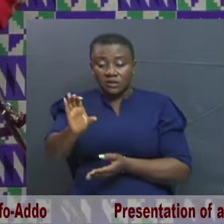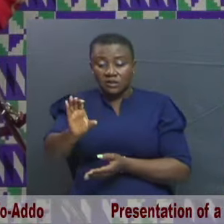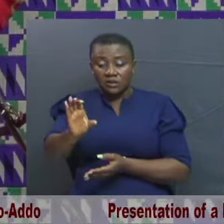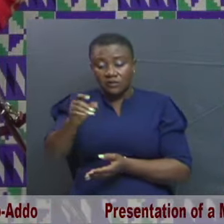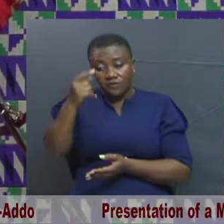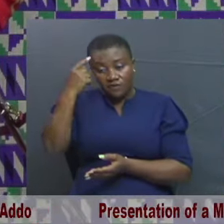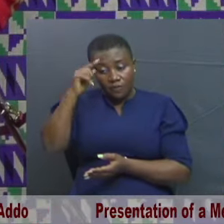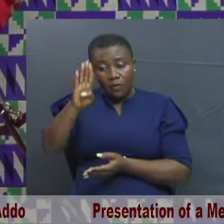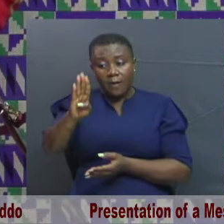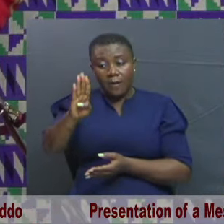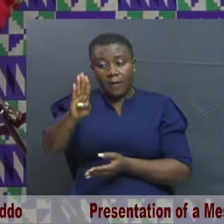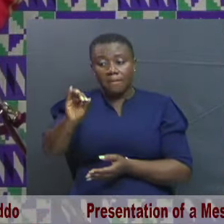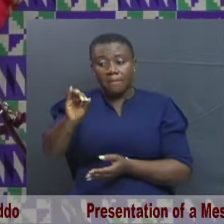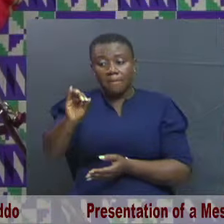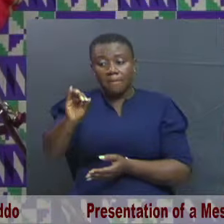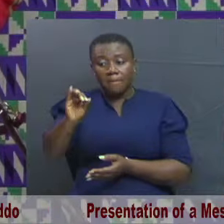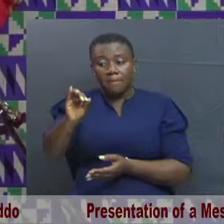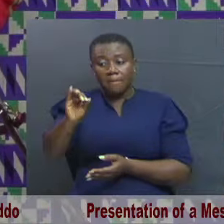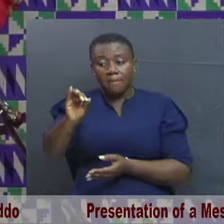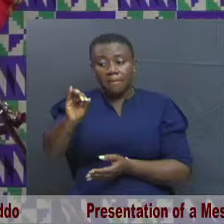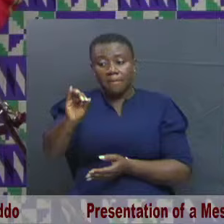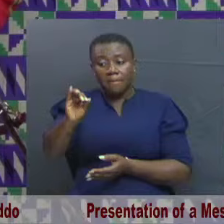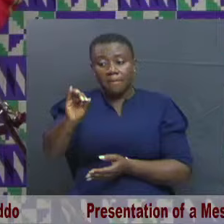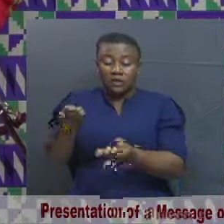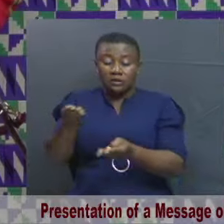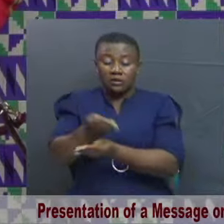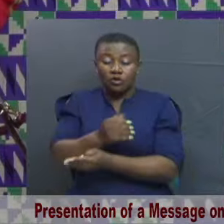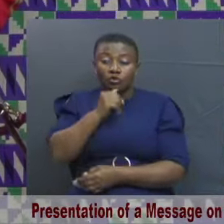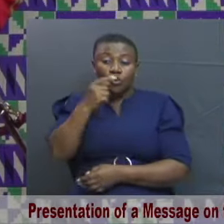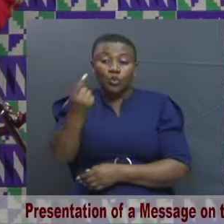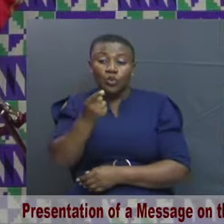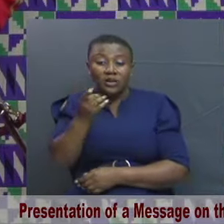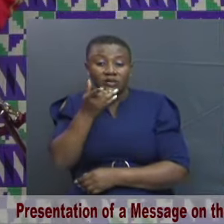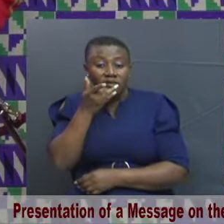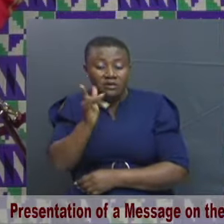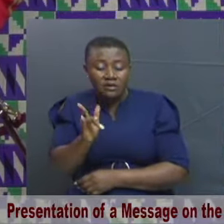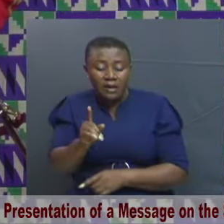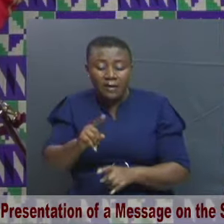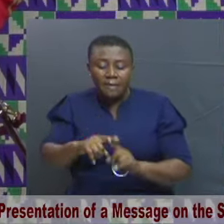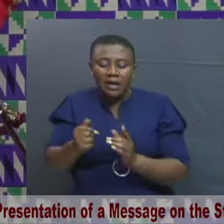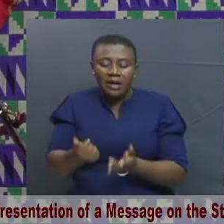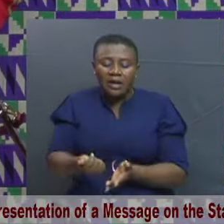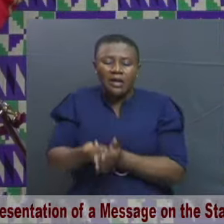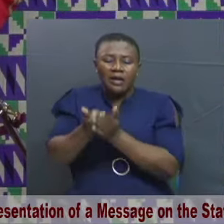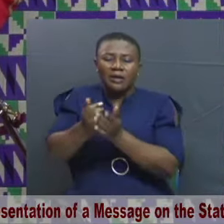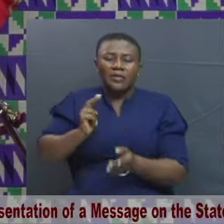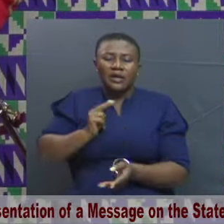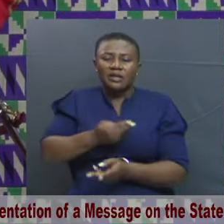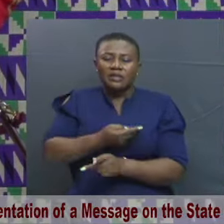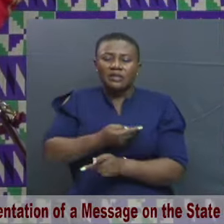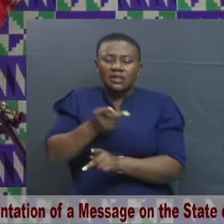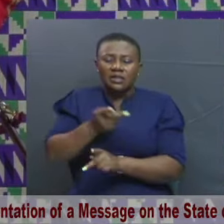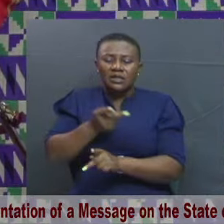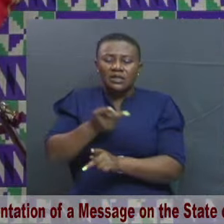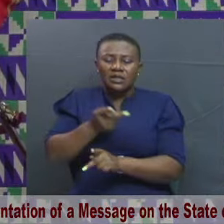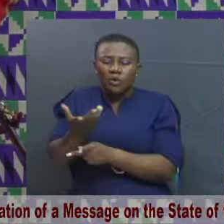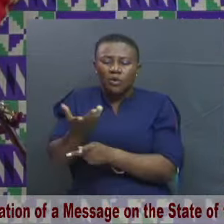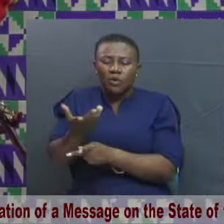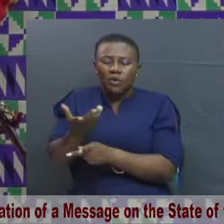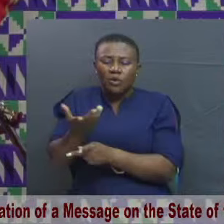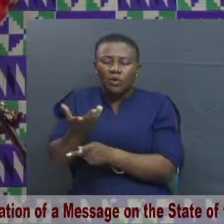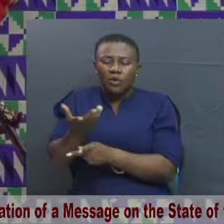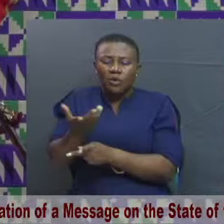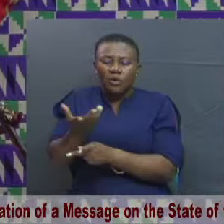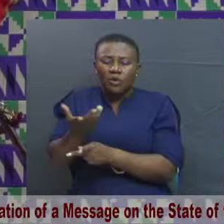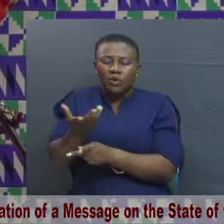bonds Not only was the exchange successful but it help us to secure within 5 months the